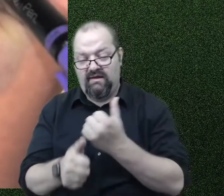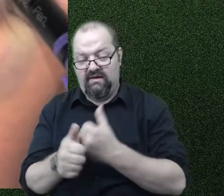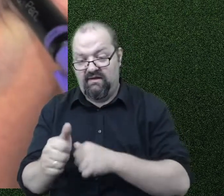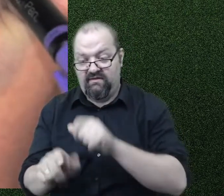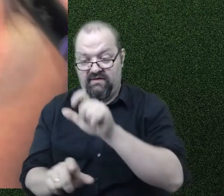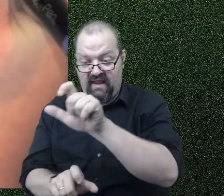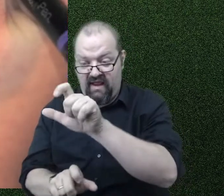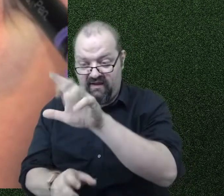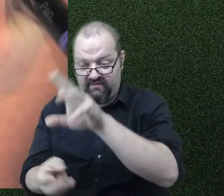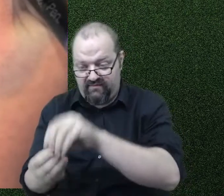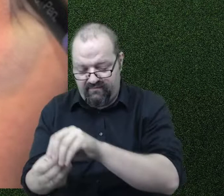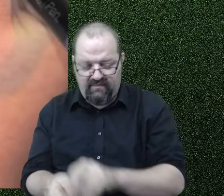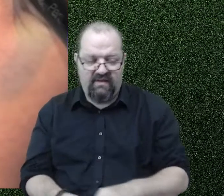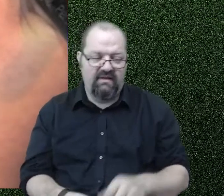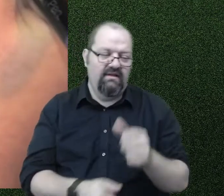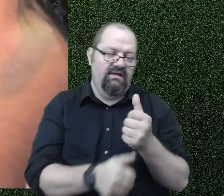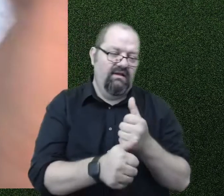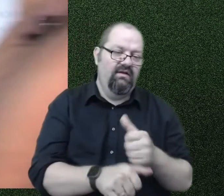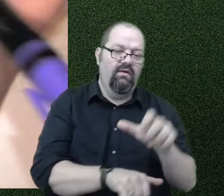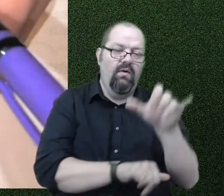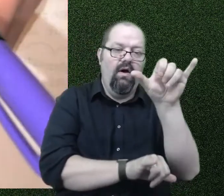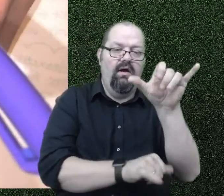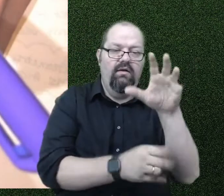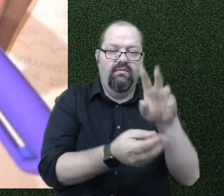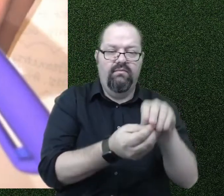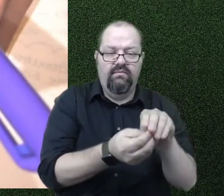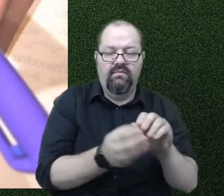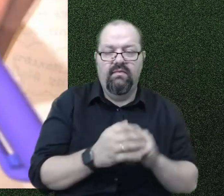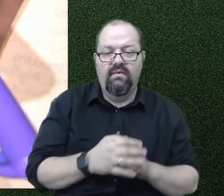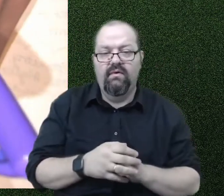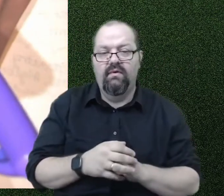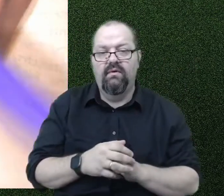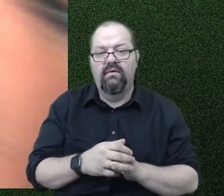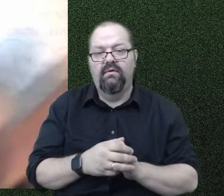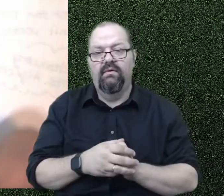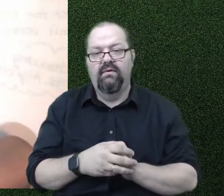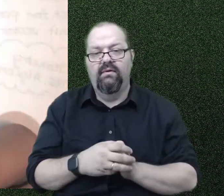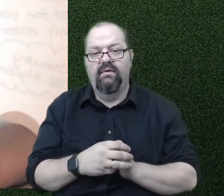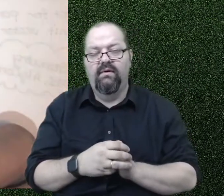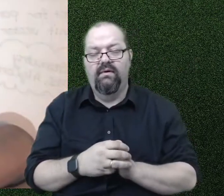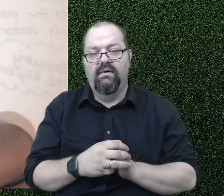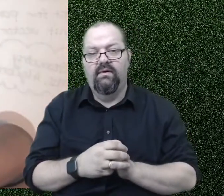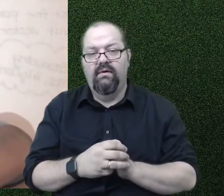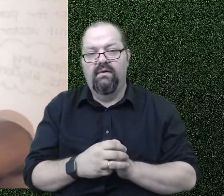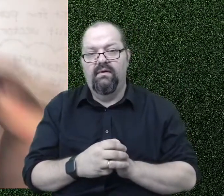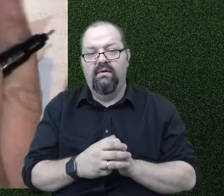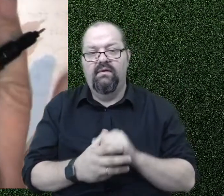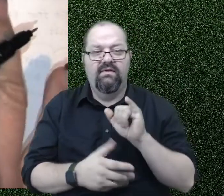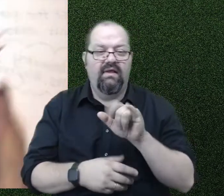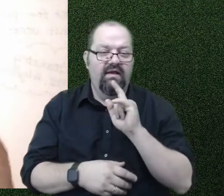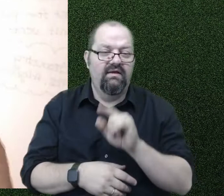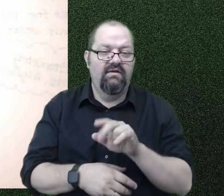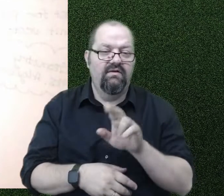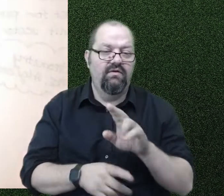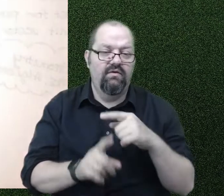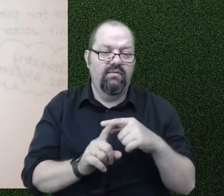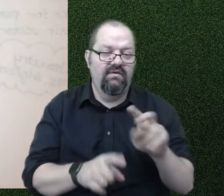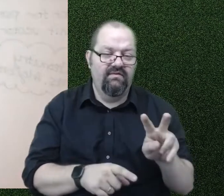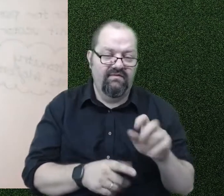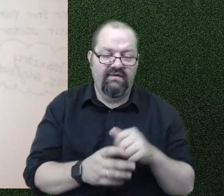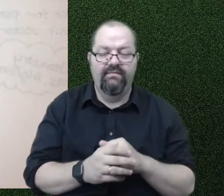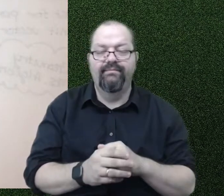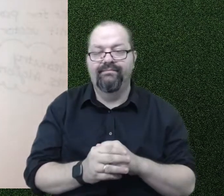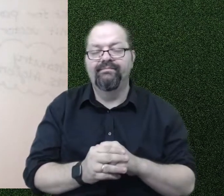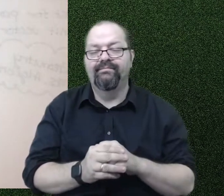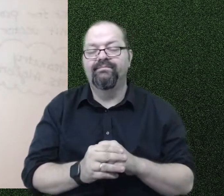So we can see from this picture, oops, that should be u plus v equals that. We get exactly the same thing